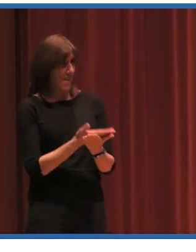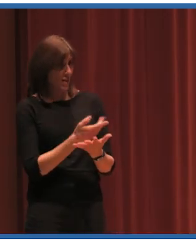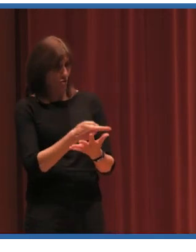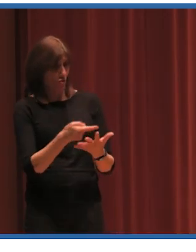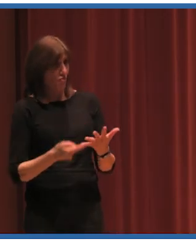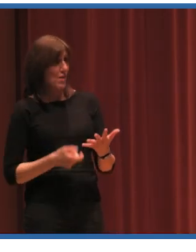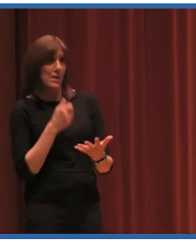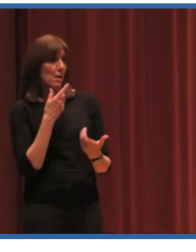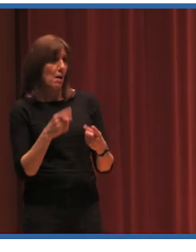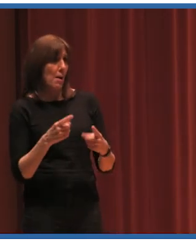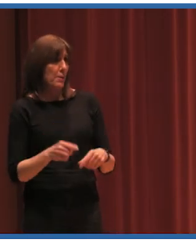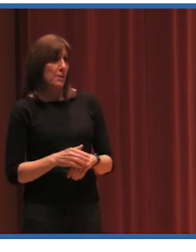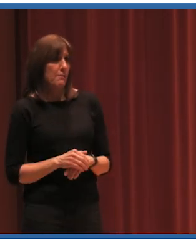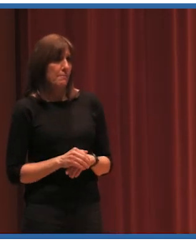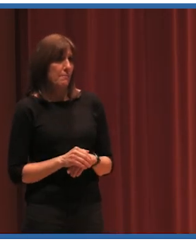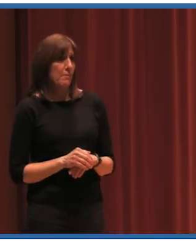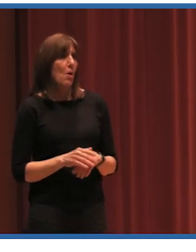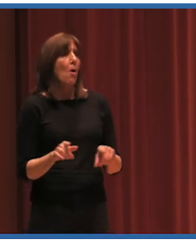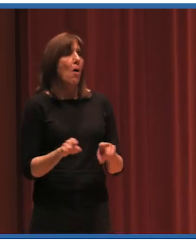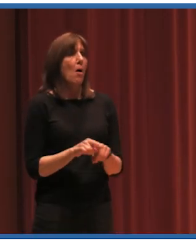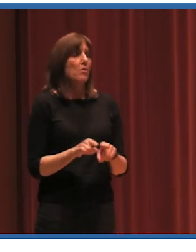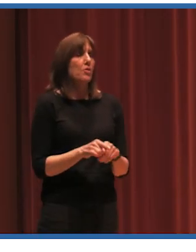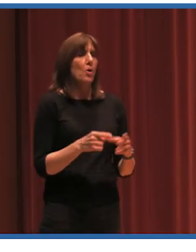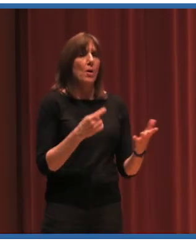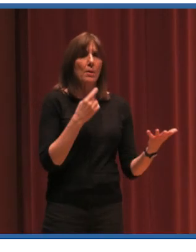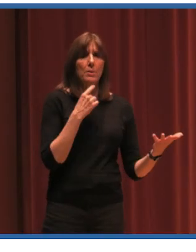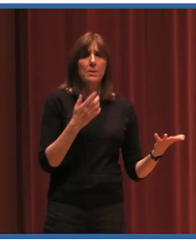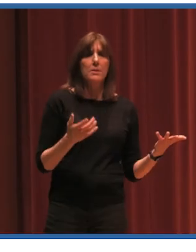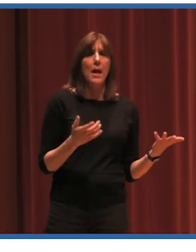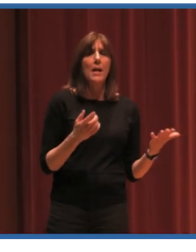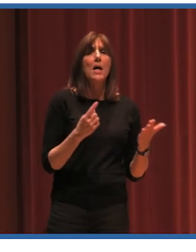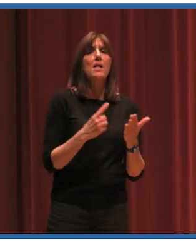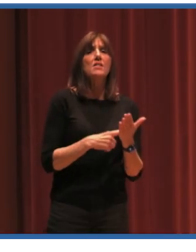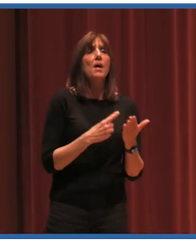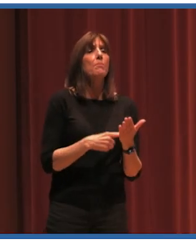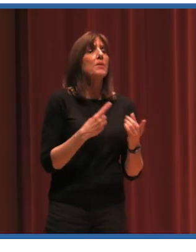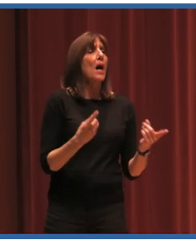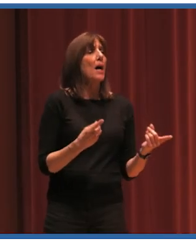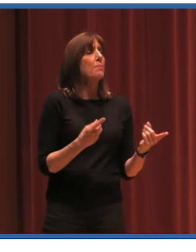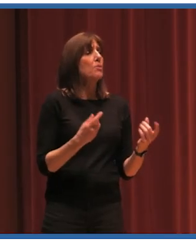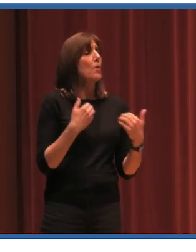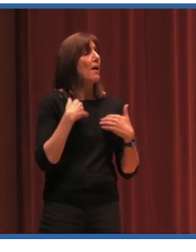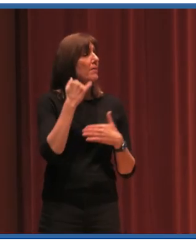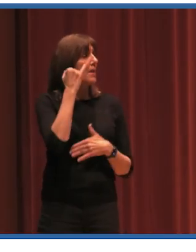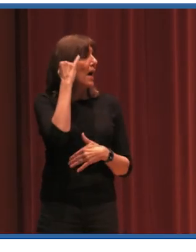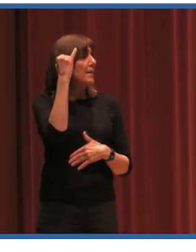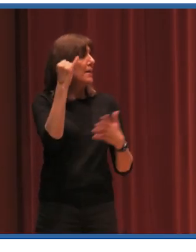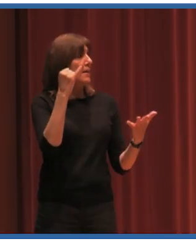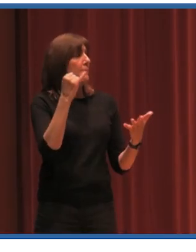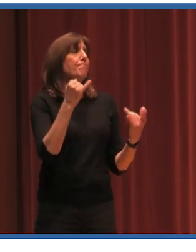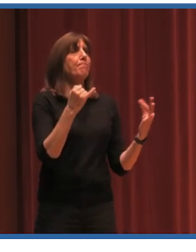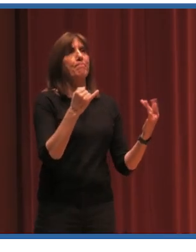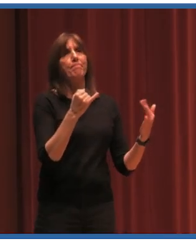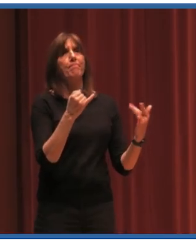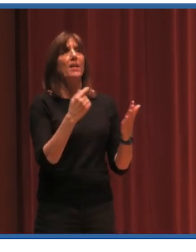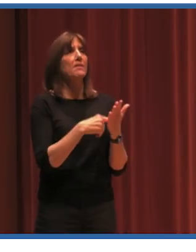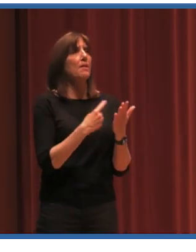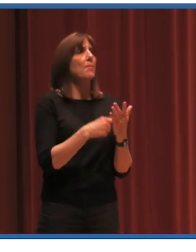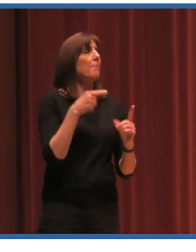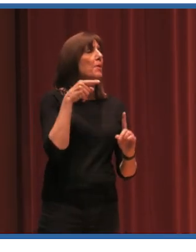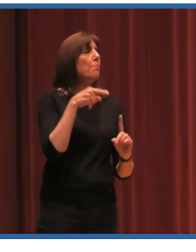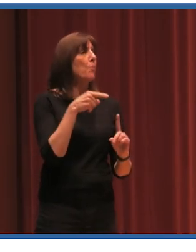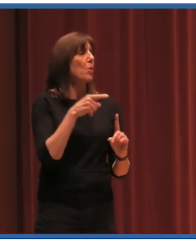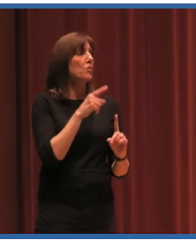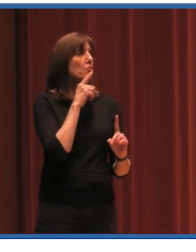happening. I would also say that you sometimes hear this idea, you sometimes hear the point, and I think it's